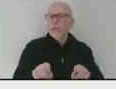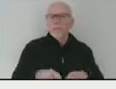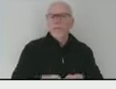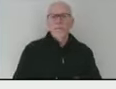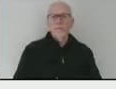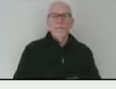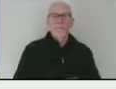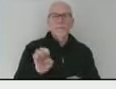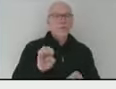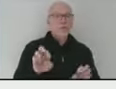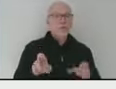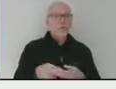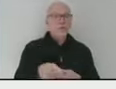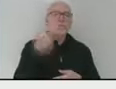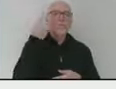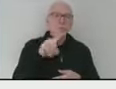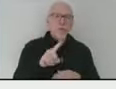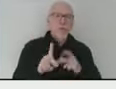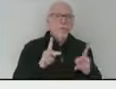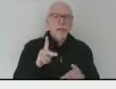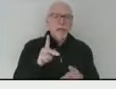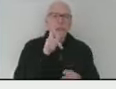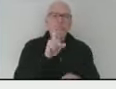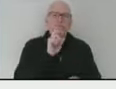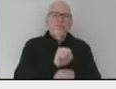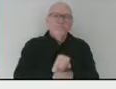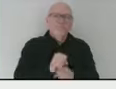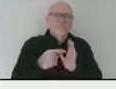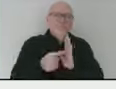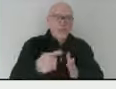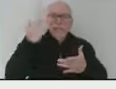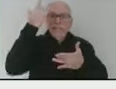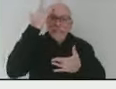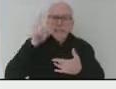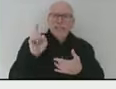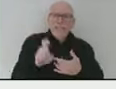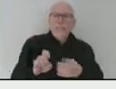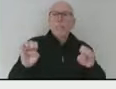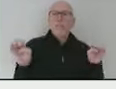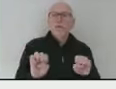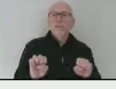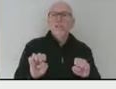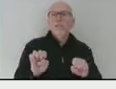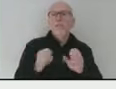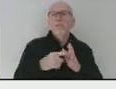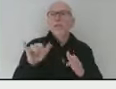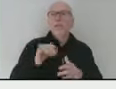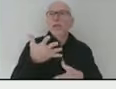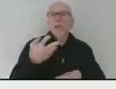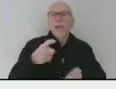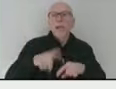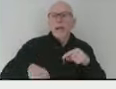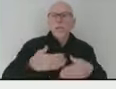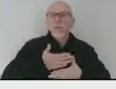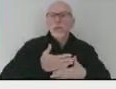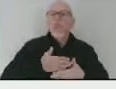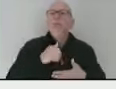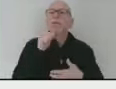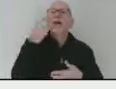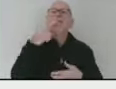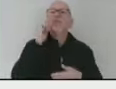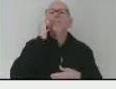ER should be reserved for individuals who have symptoms who warrant an emergency room visit, such as shortness of breath, not for routine